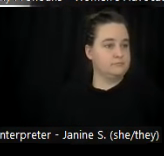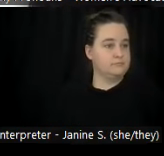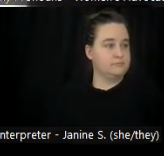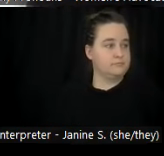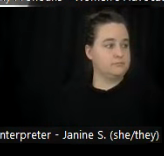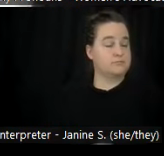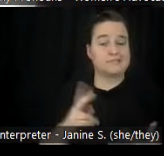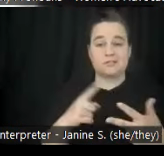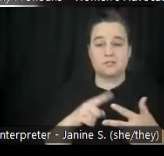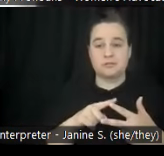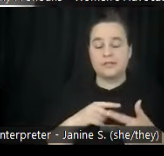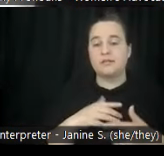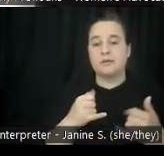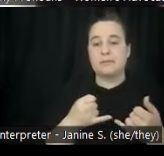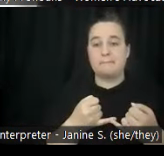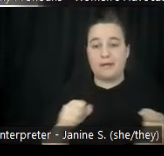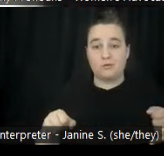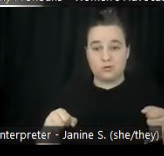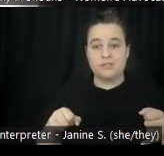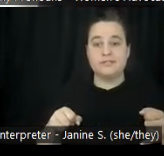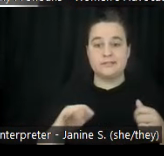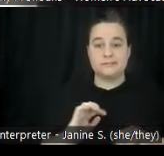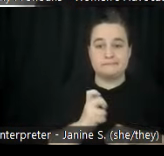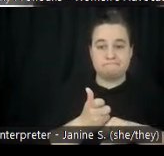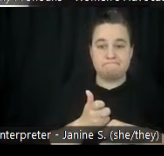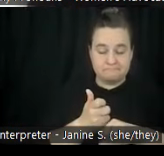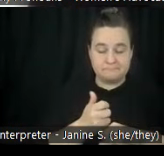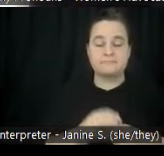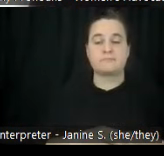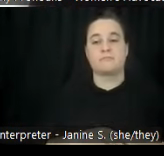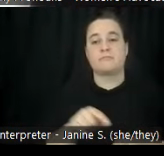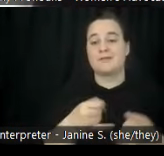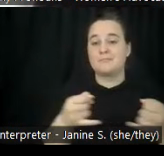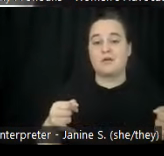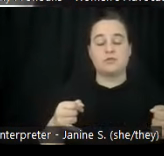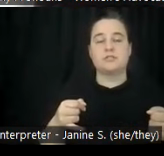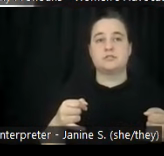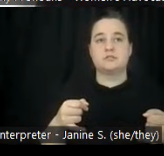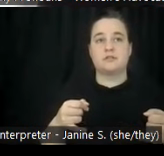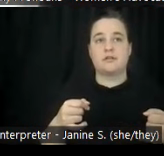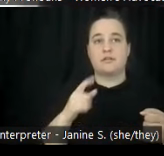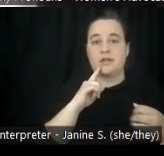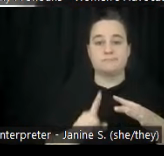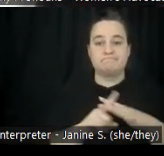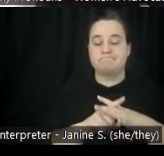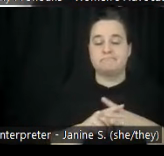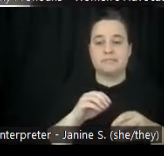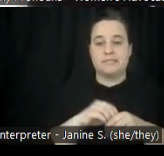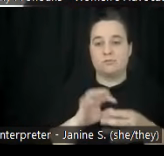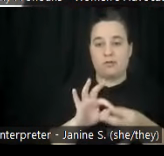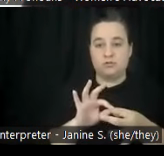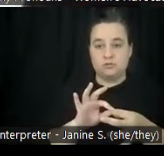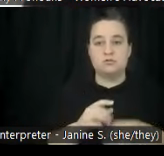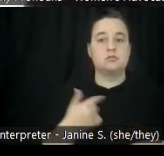The second component of that is to create boundaries. So these are boundaries that are just existing in interpersonal relationships, but